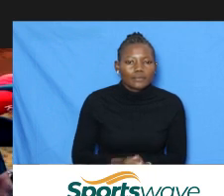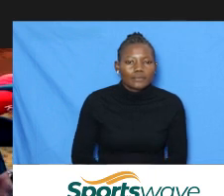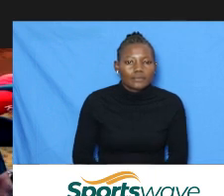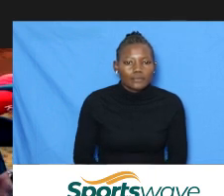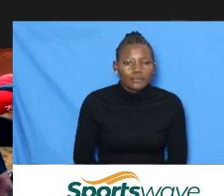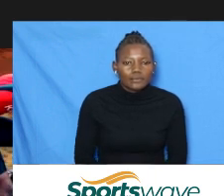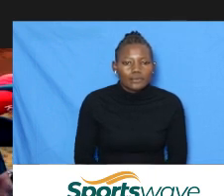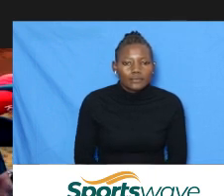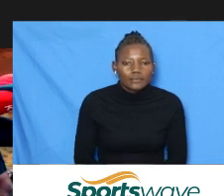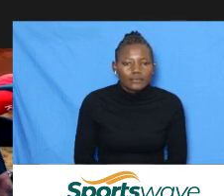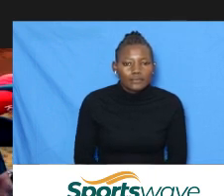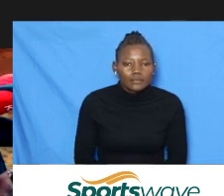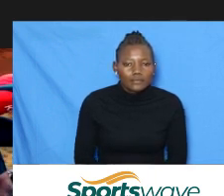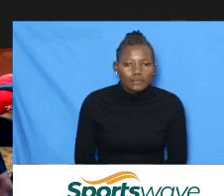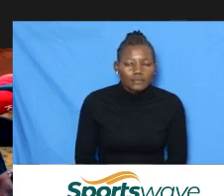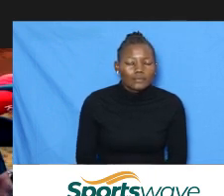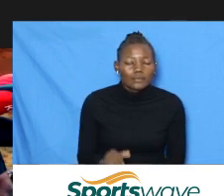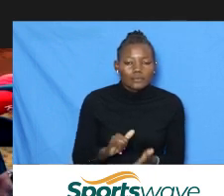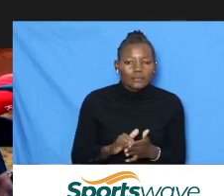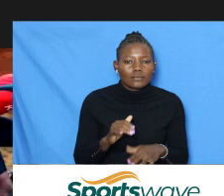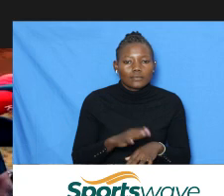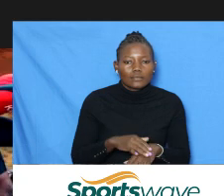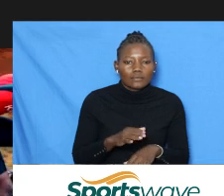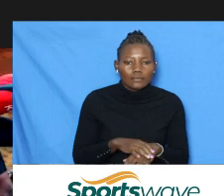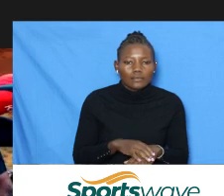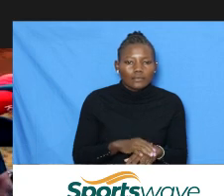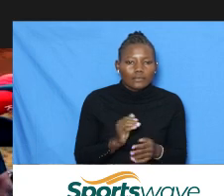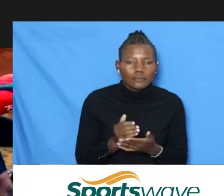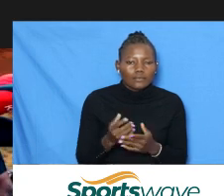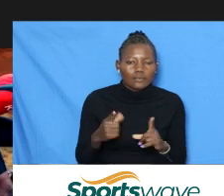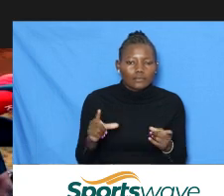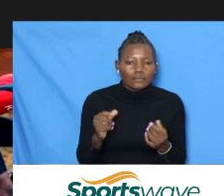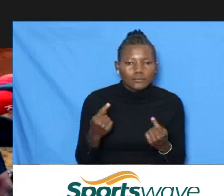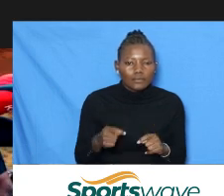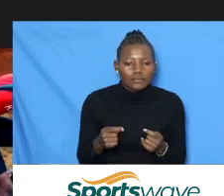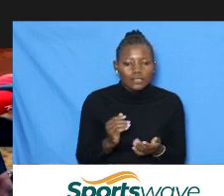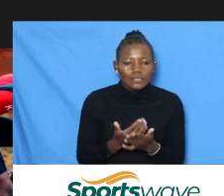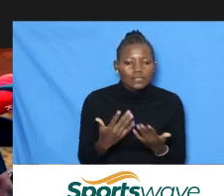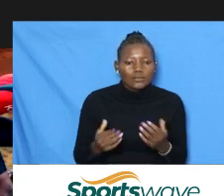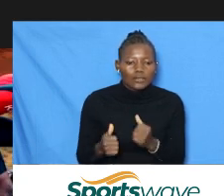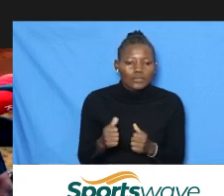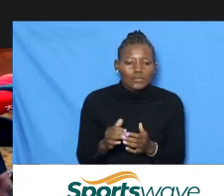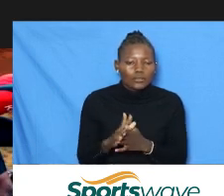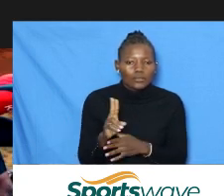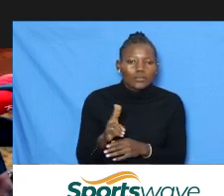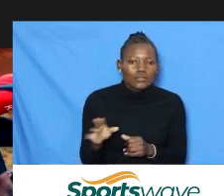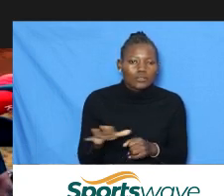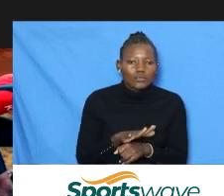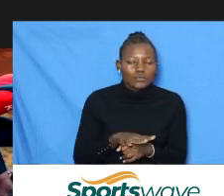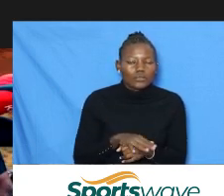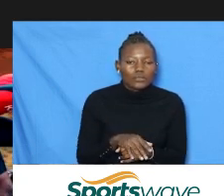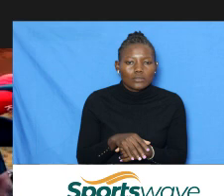still talking. That test looks really good. It looks like something that might be able to be useful in monitoring overtraining, I